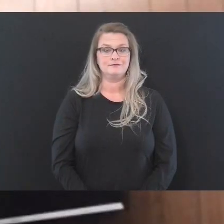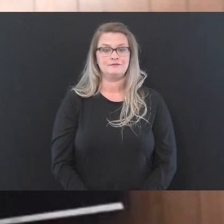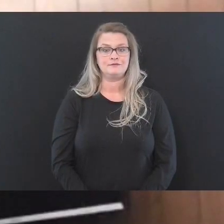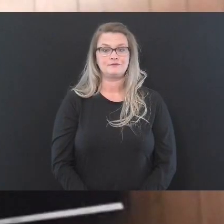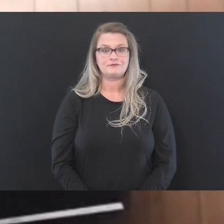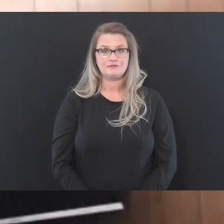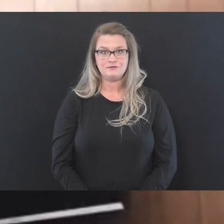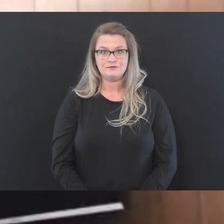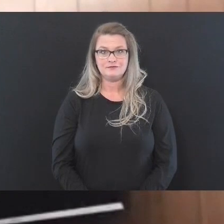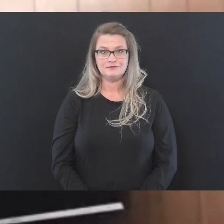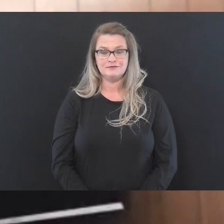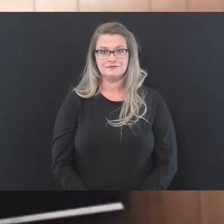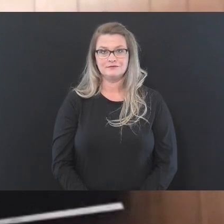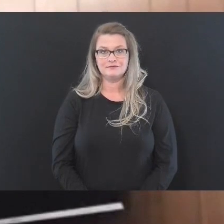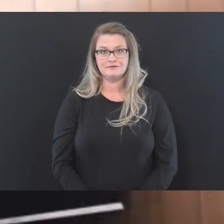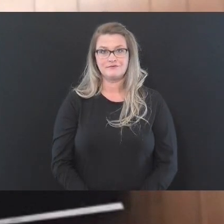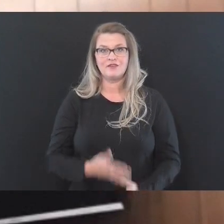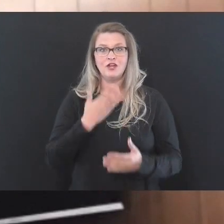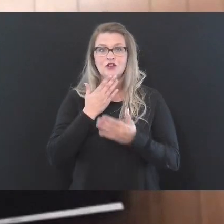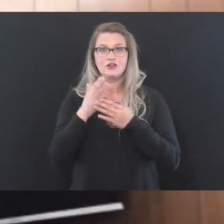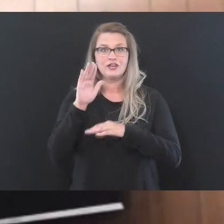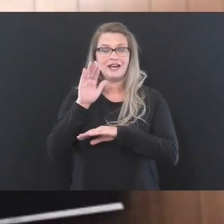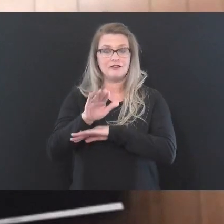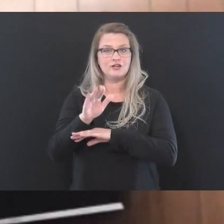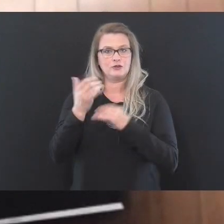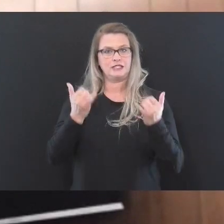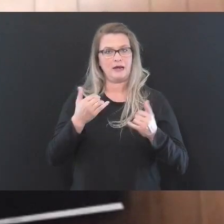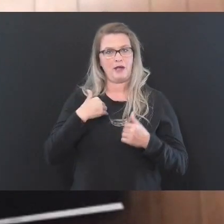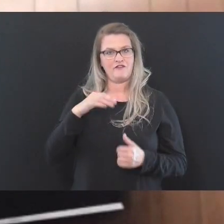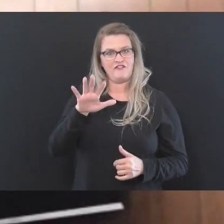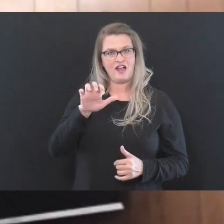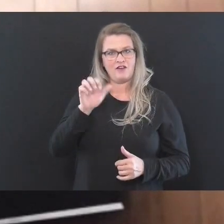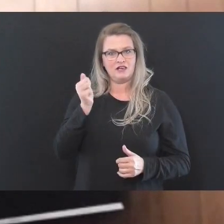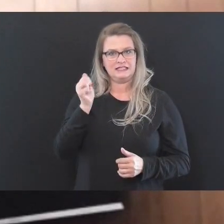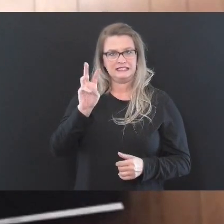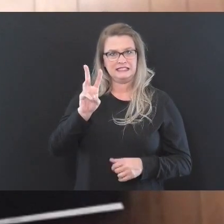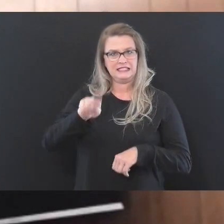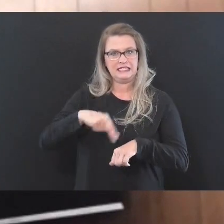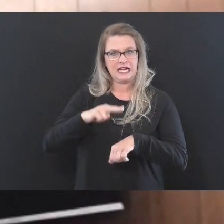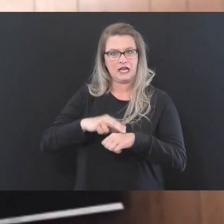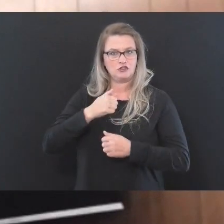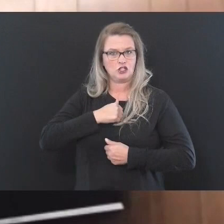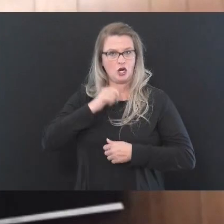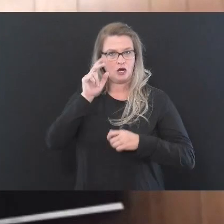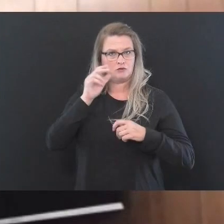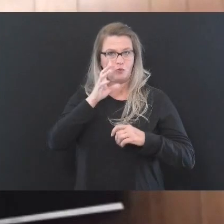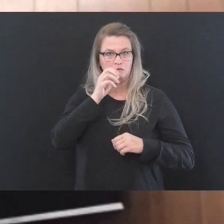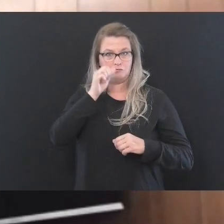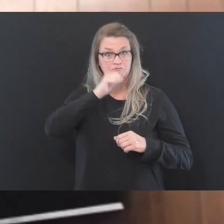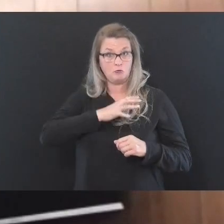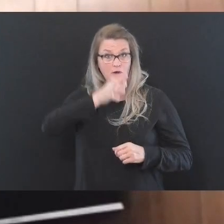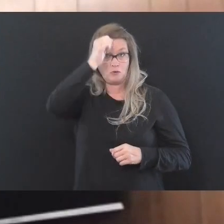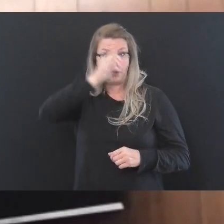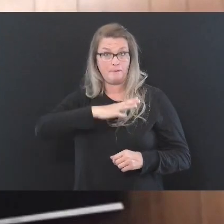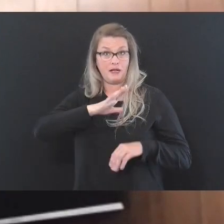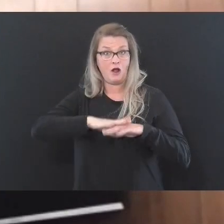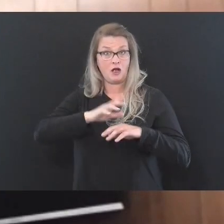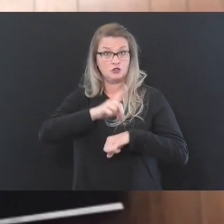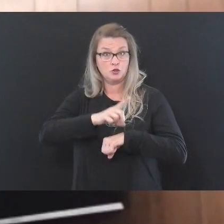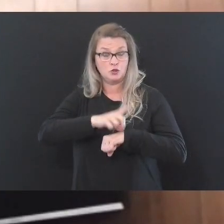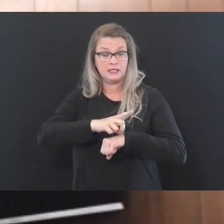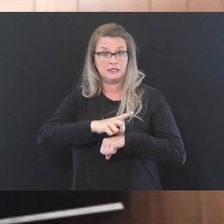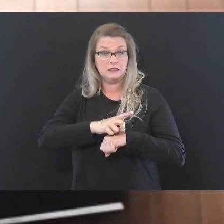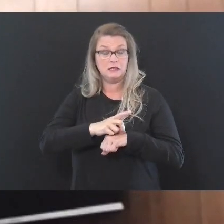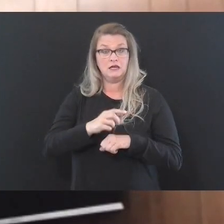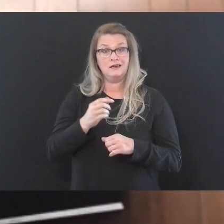Good afternoon. Today we have 560 National Guard men and women on duty. To give you just a highlight, over